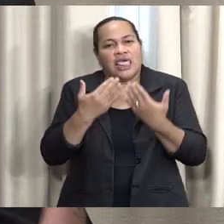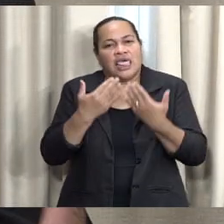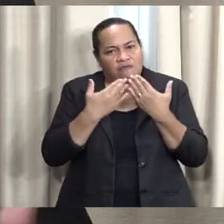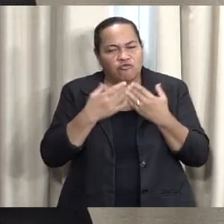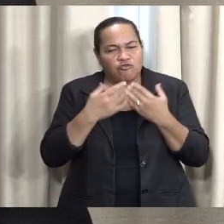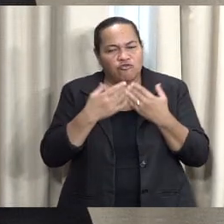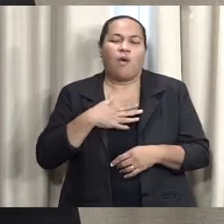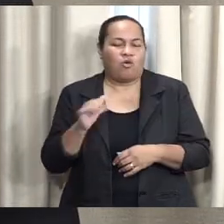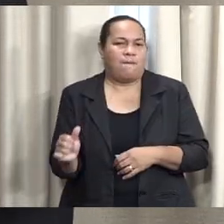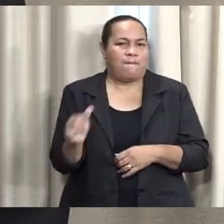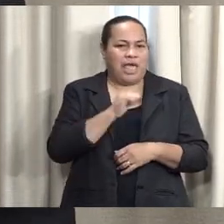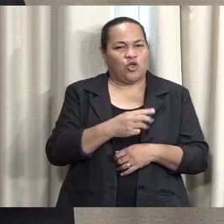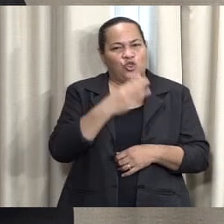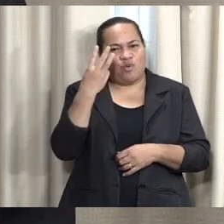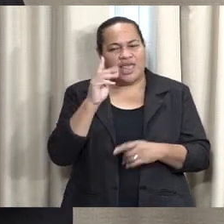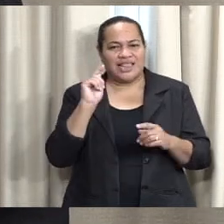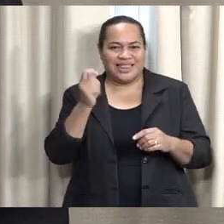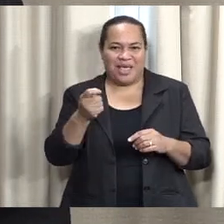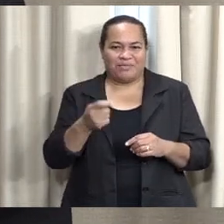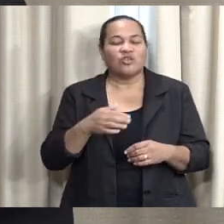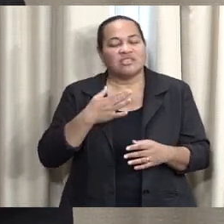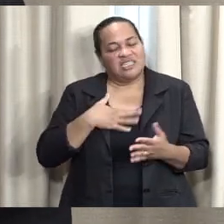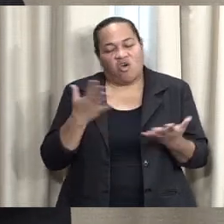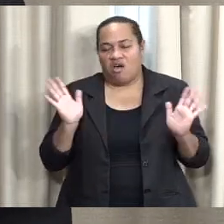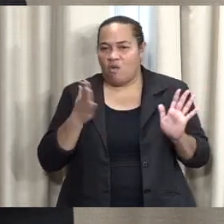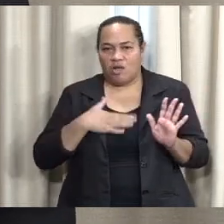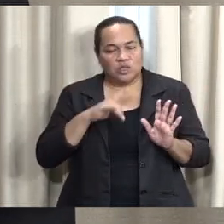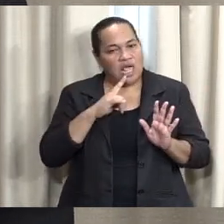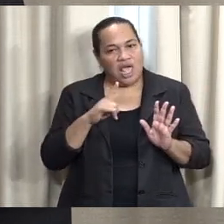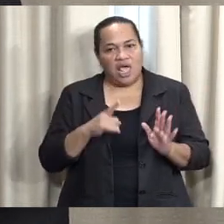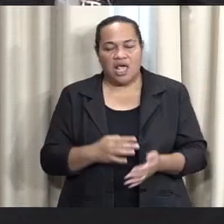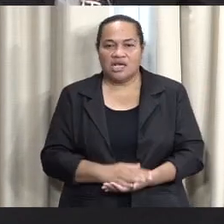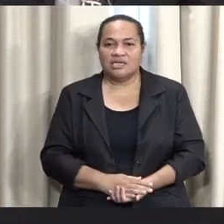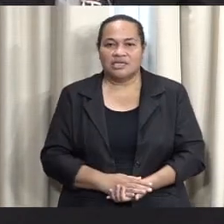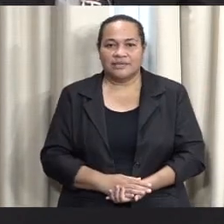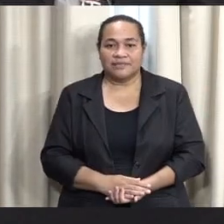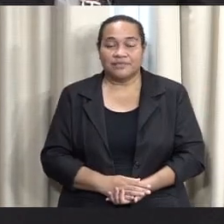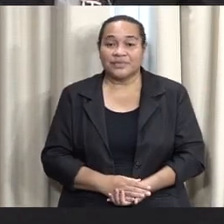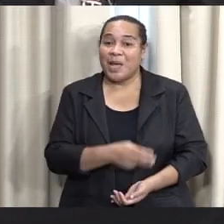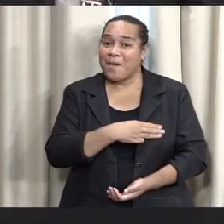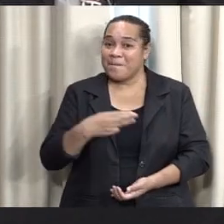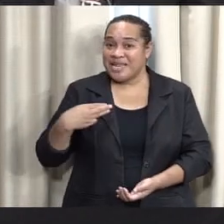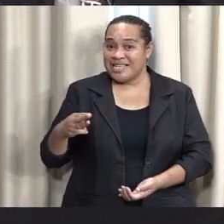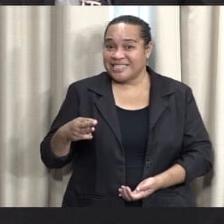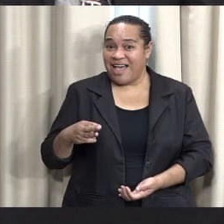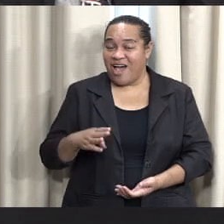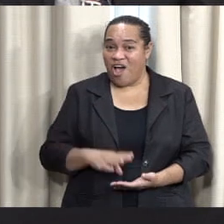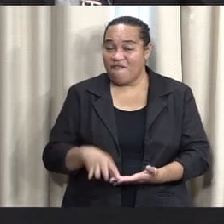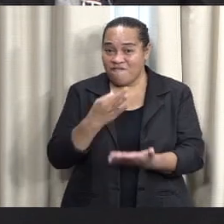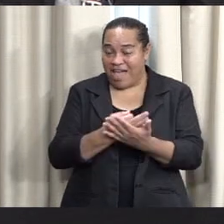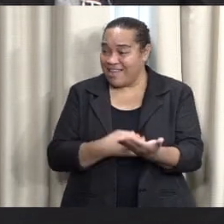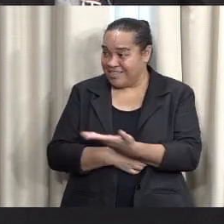3 school term. So that is what I can respond to right now. And that's coming from